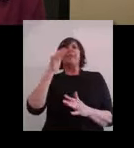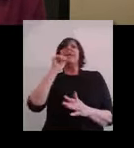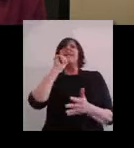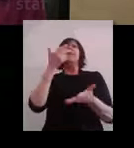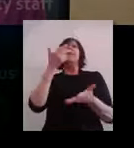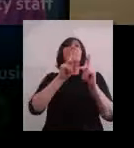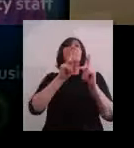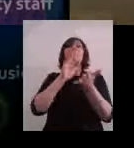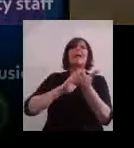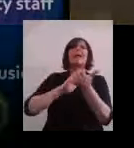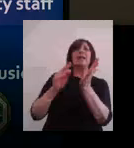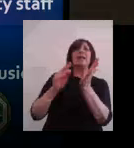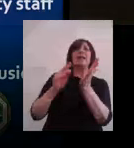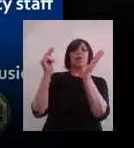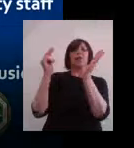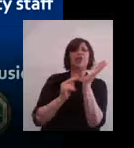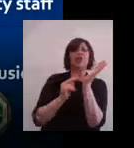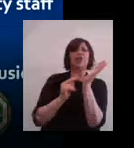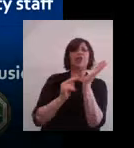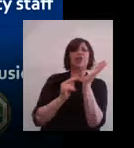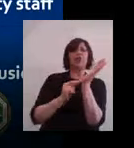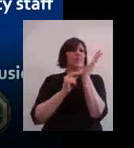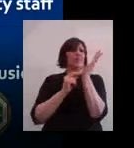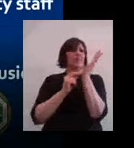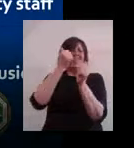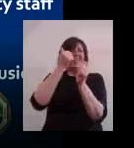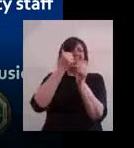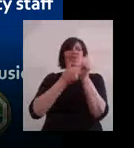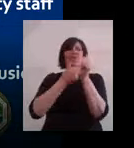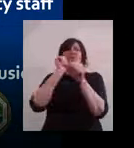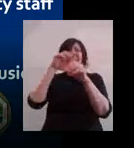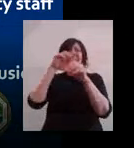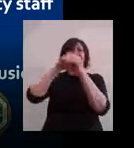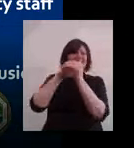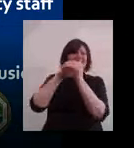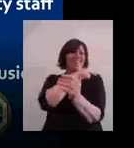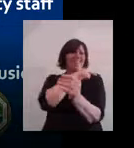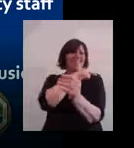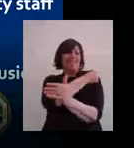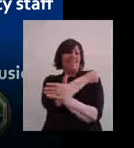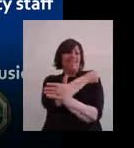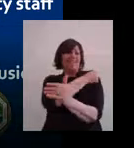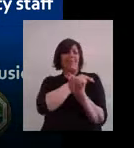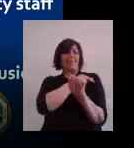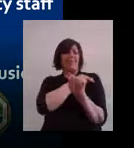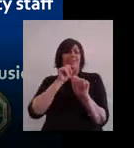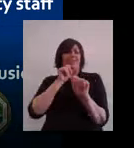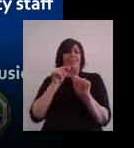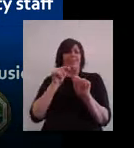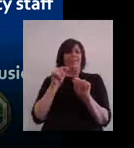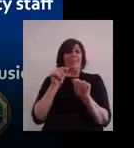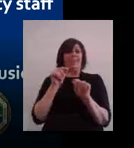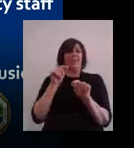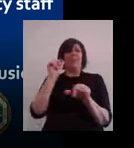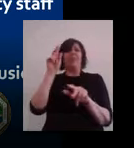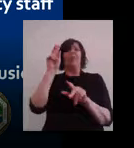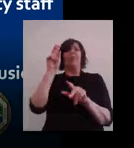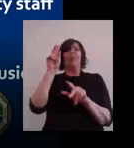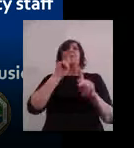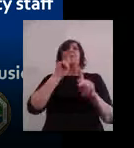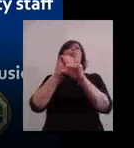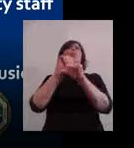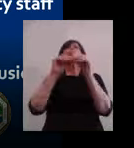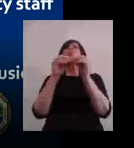nurses, mid-levels. There's include people who are working in the in food service or